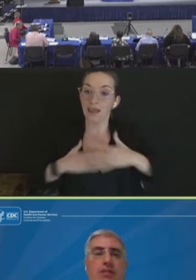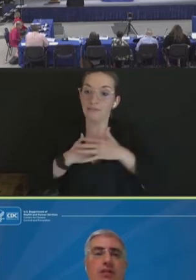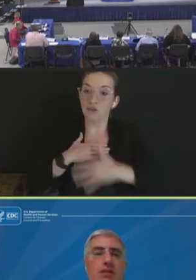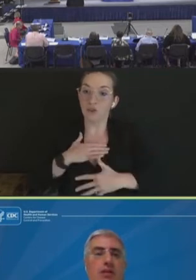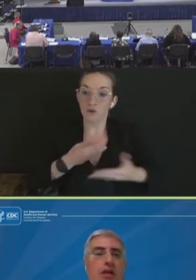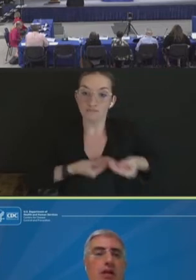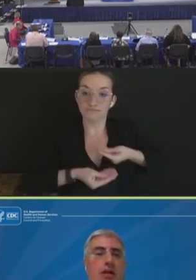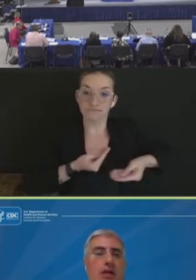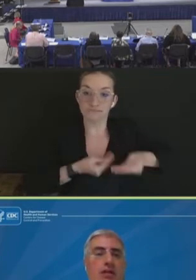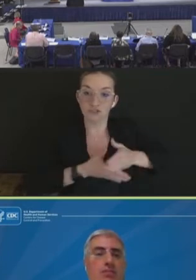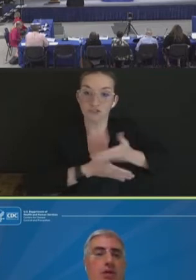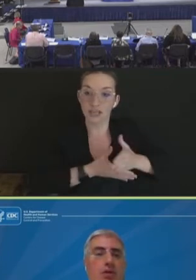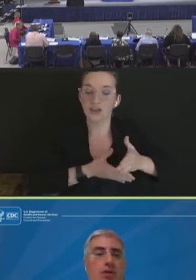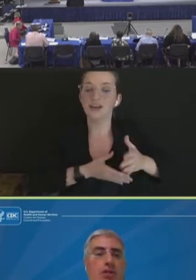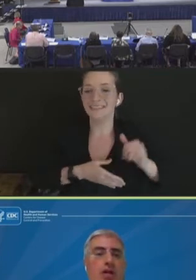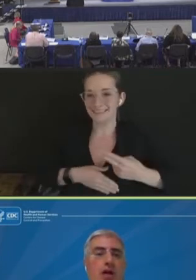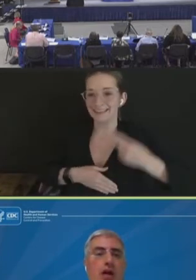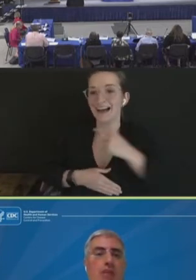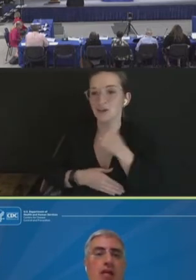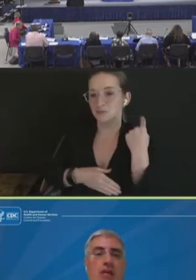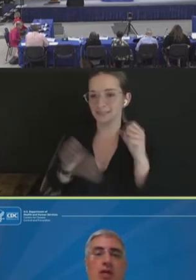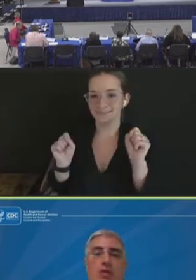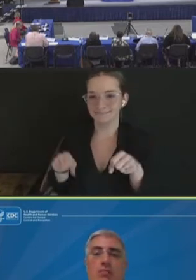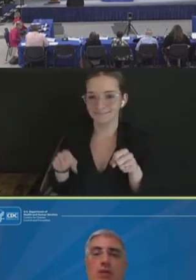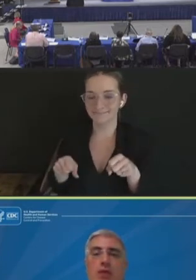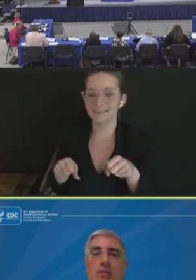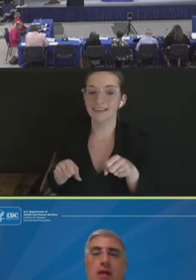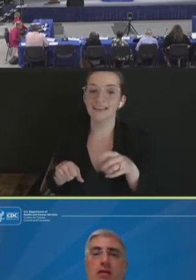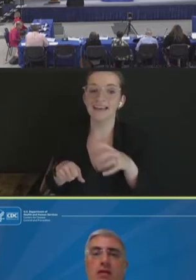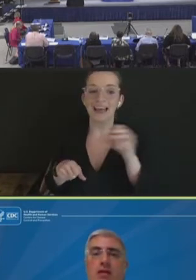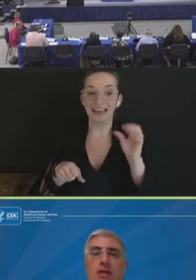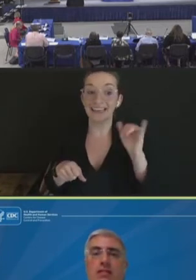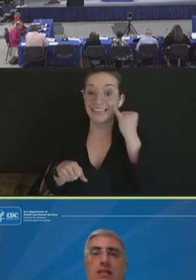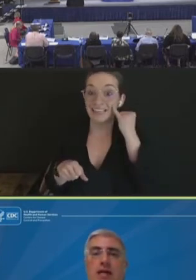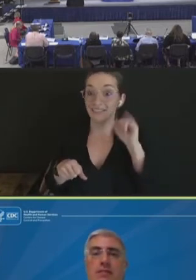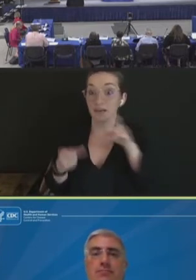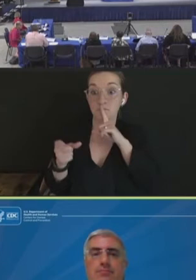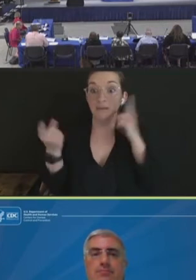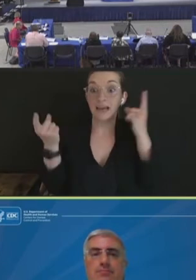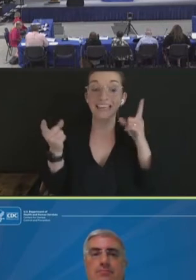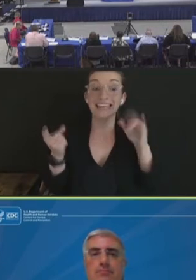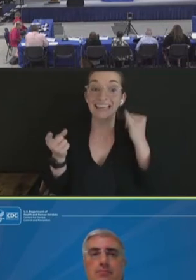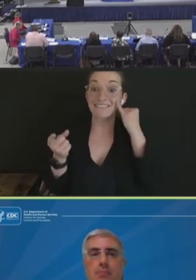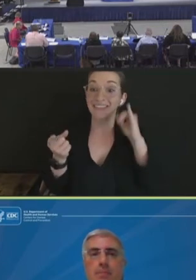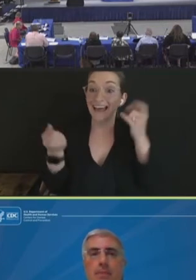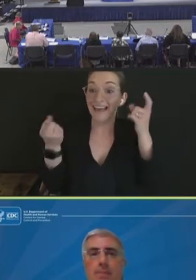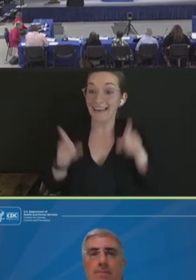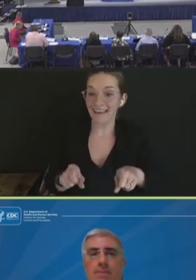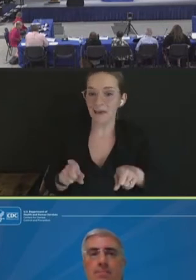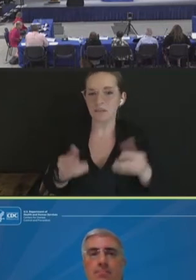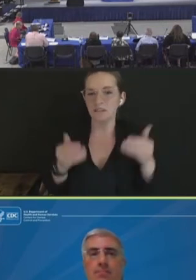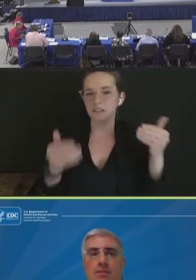high-risk exposures, PEP would be recommended. Next slide.